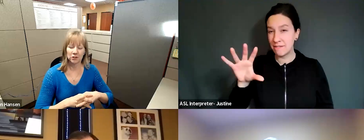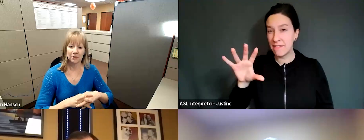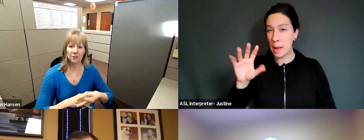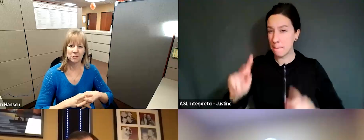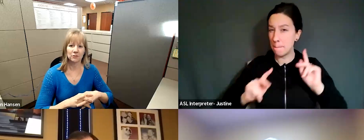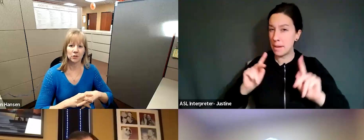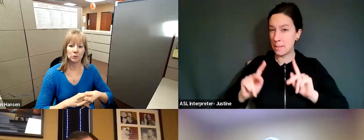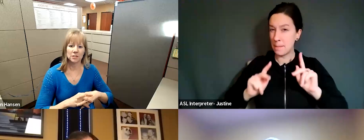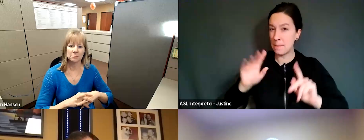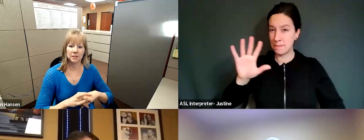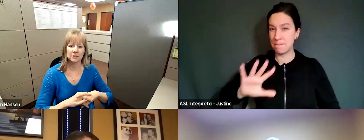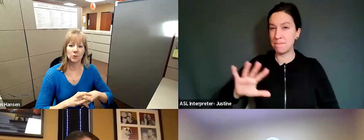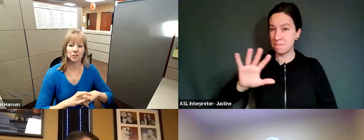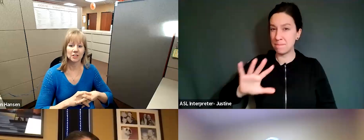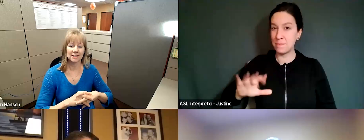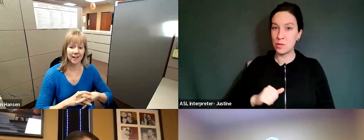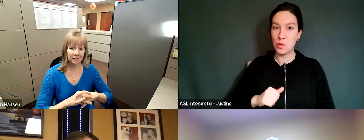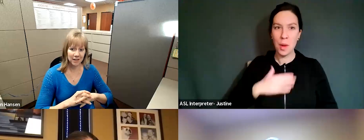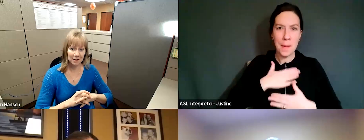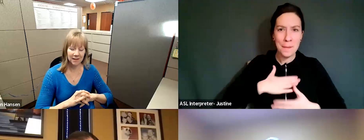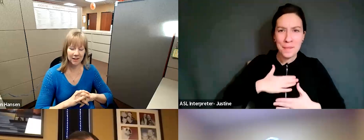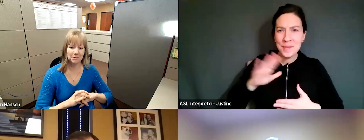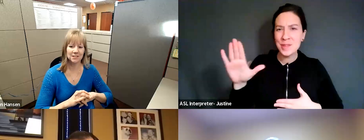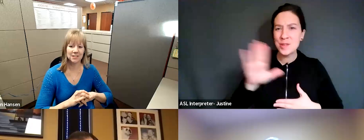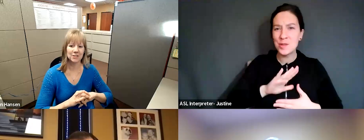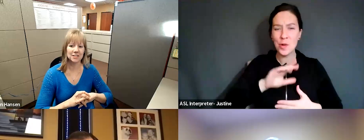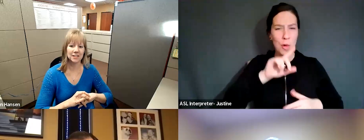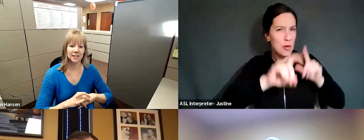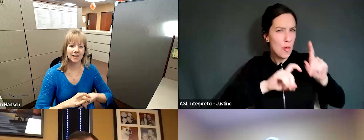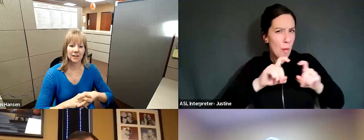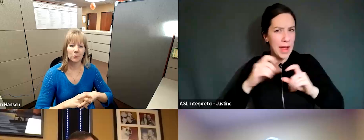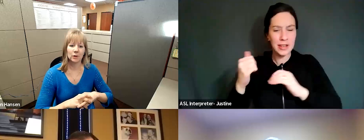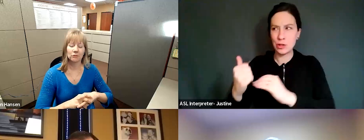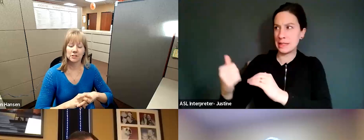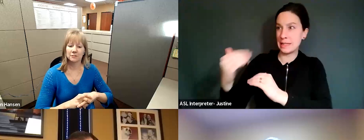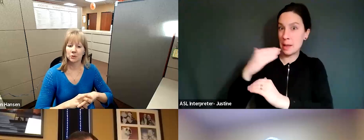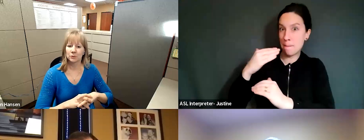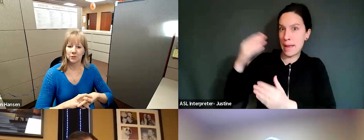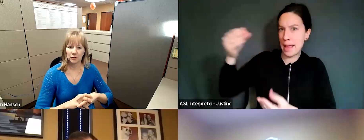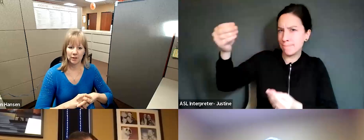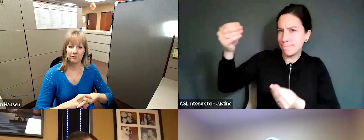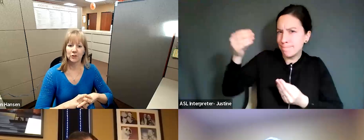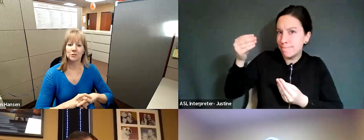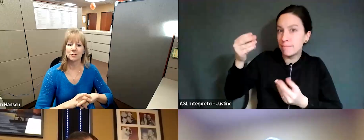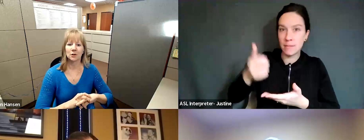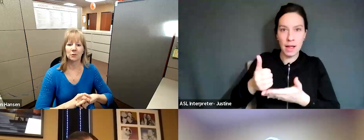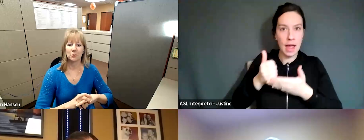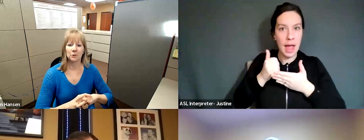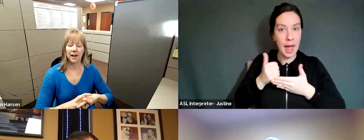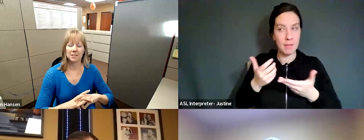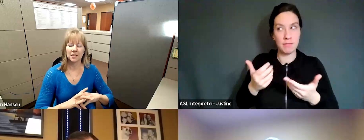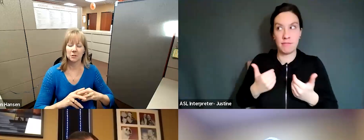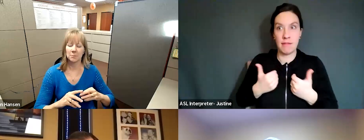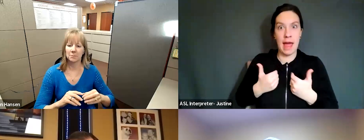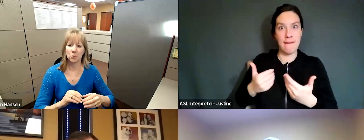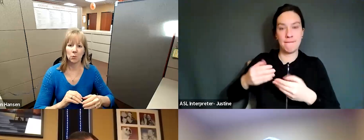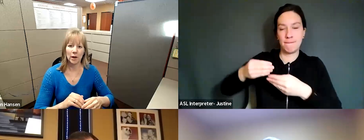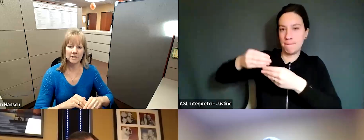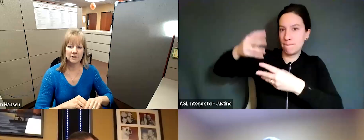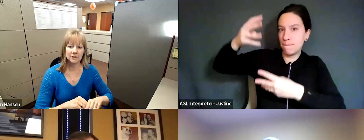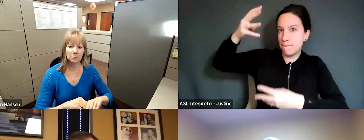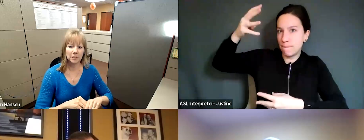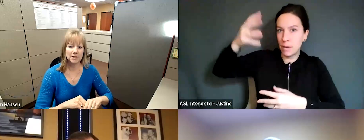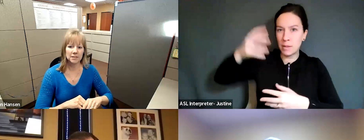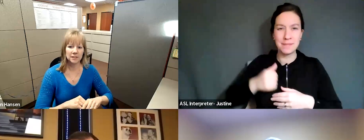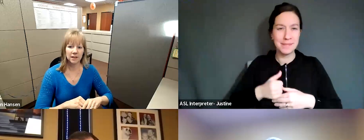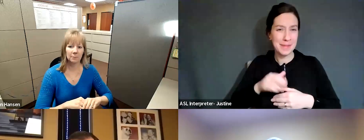really appreciate those of you who submitted questions ahead of time. That helps us out. We've received quite a few, so we would ask that you maybe